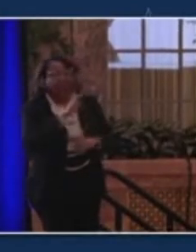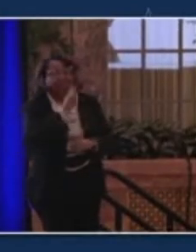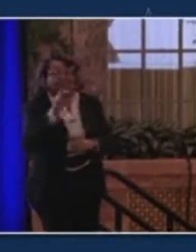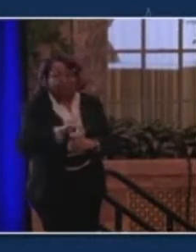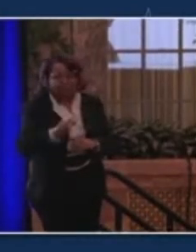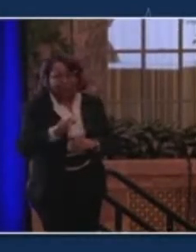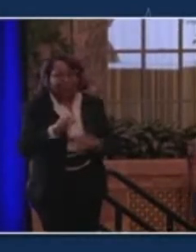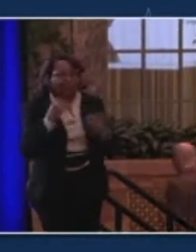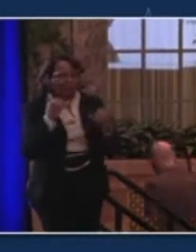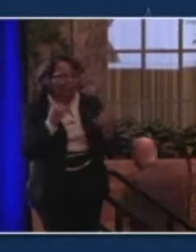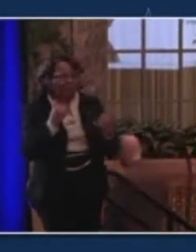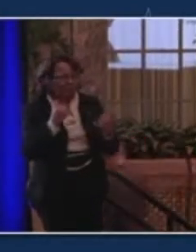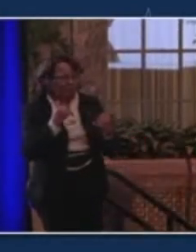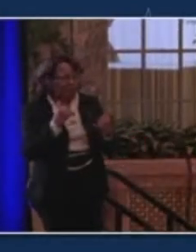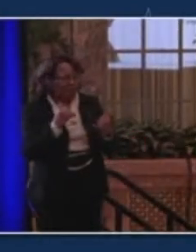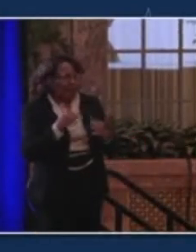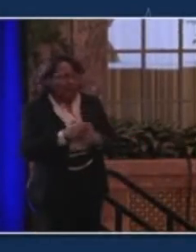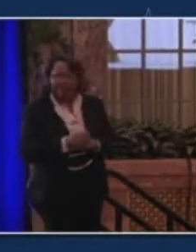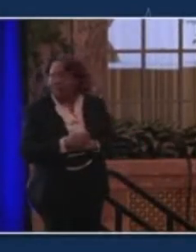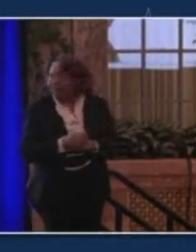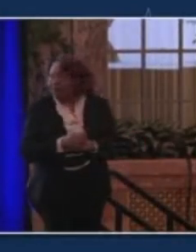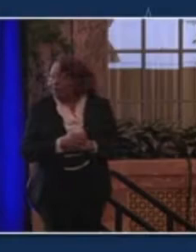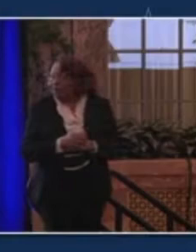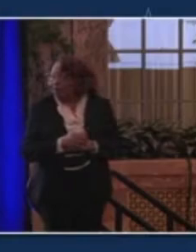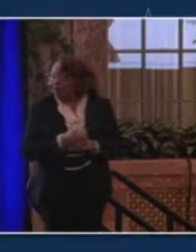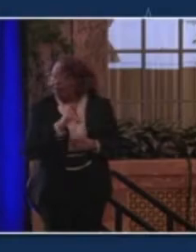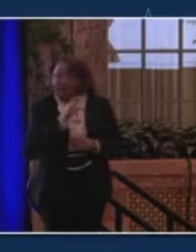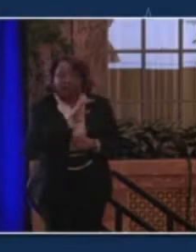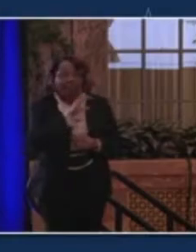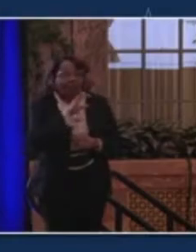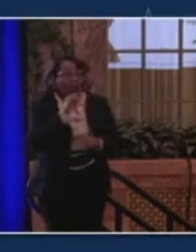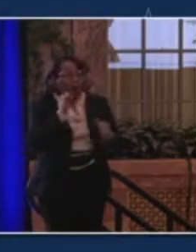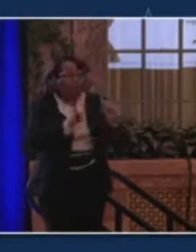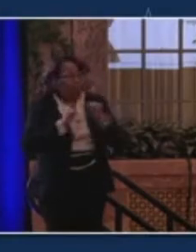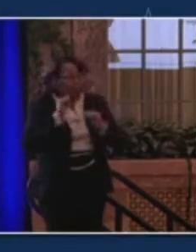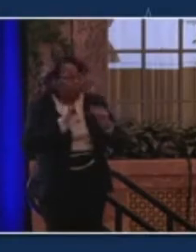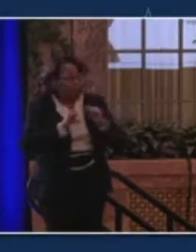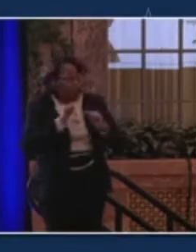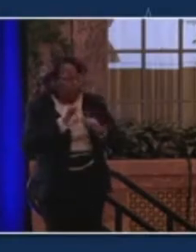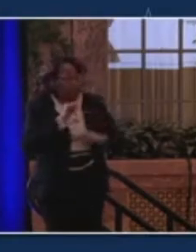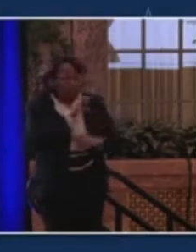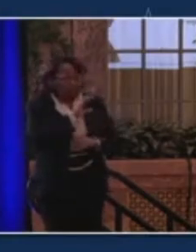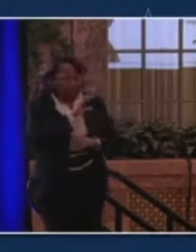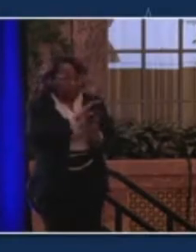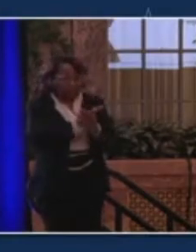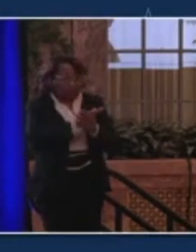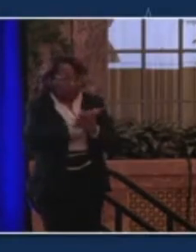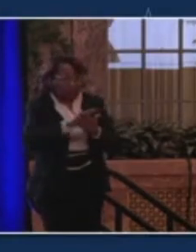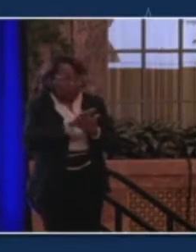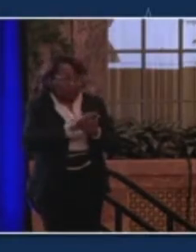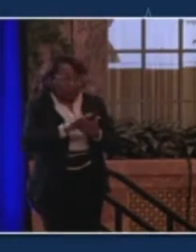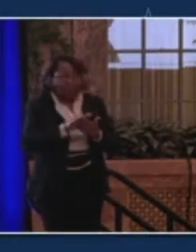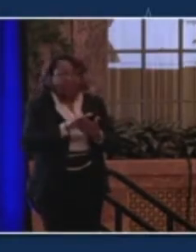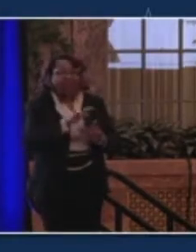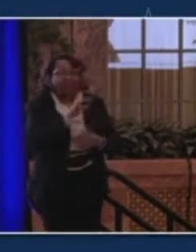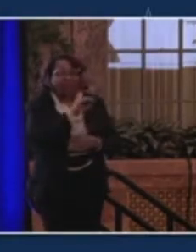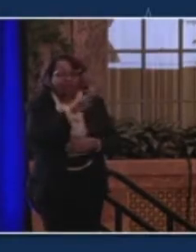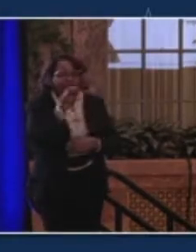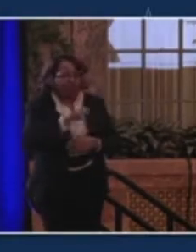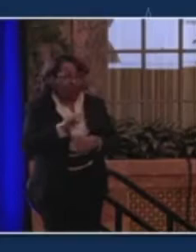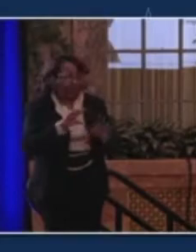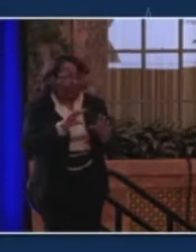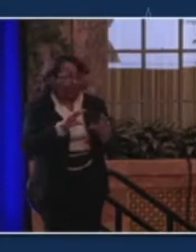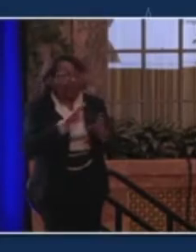hear from the Chicago College of Performing Arts Jazz Quartet. Please welcome the